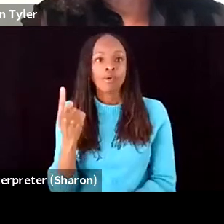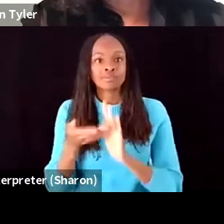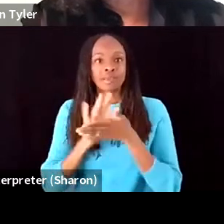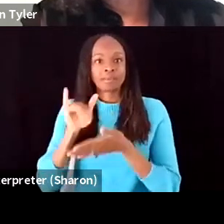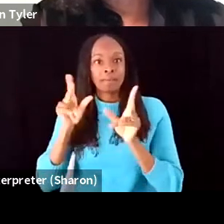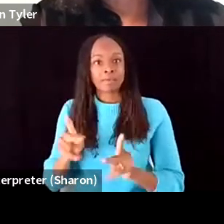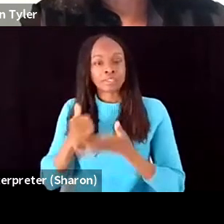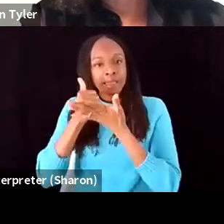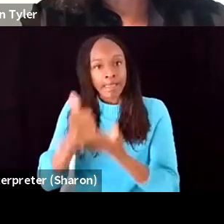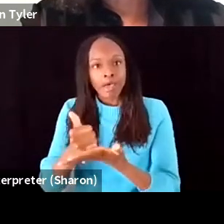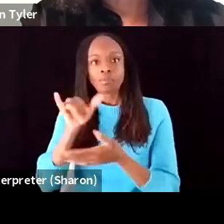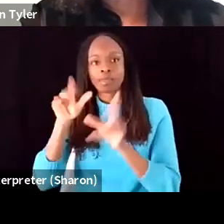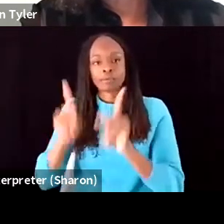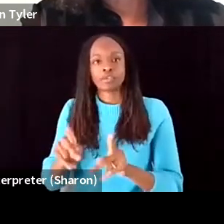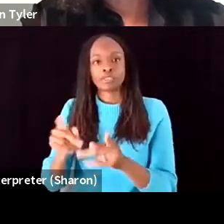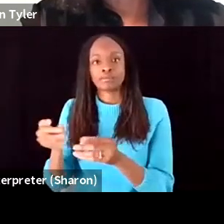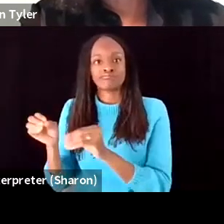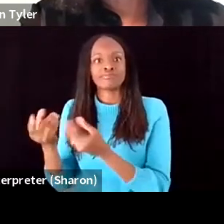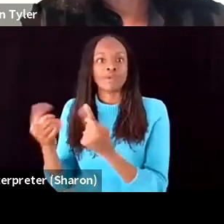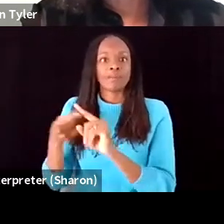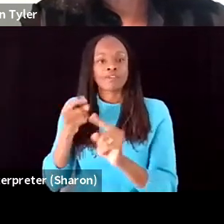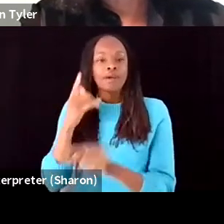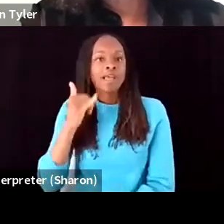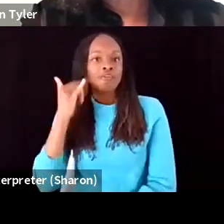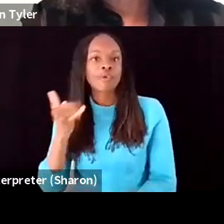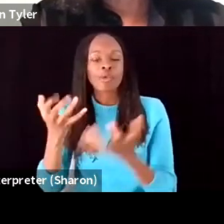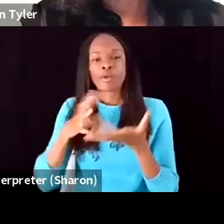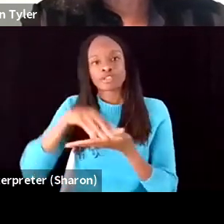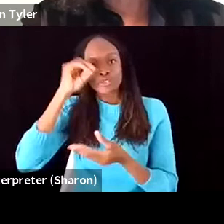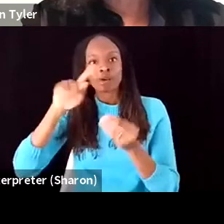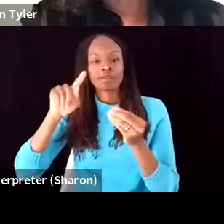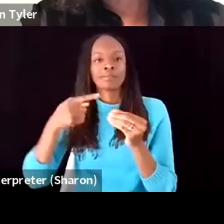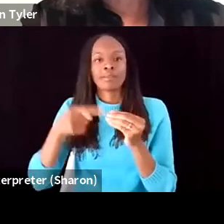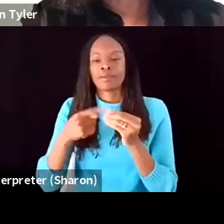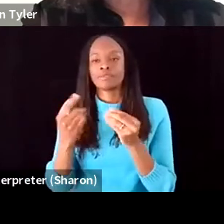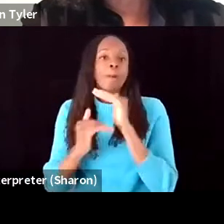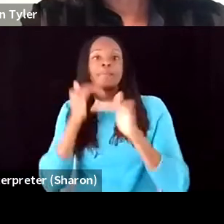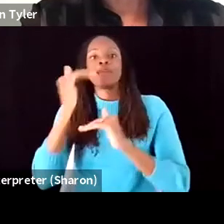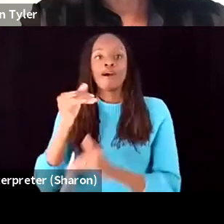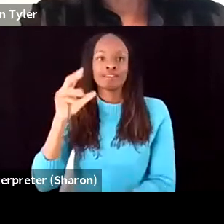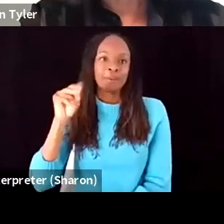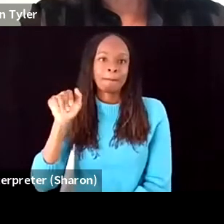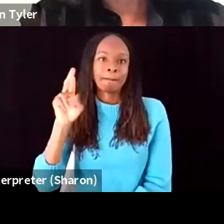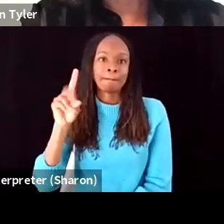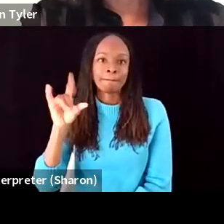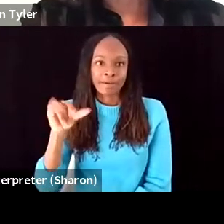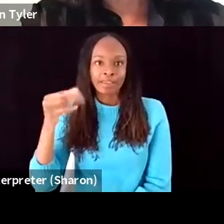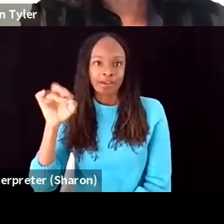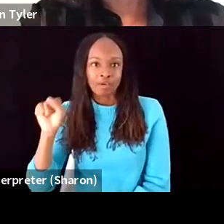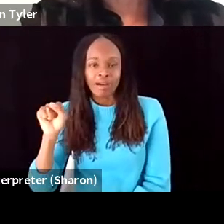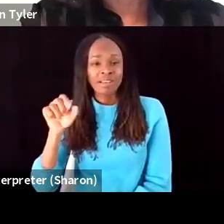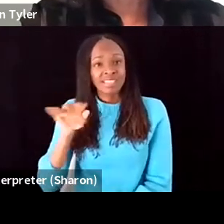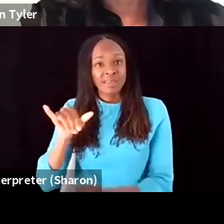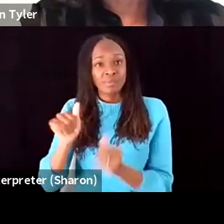the kid coming from California, wanting to learn about way beyond Mardi Gras, right? And the same thing with Philly. I've